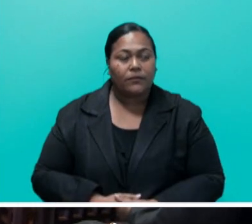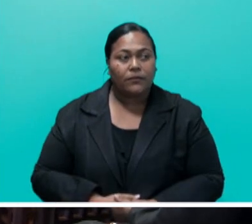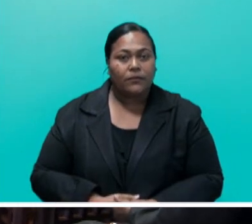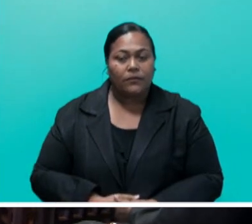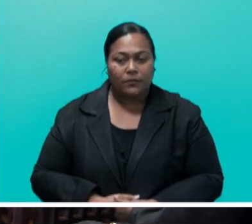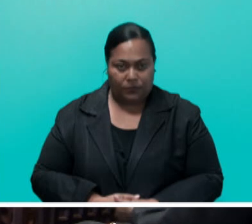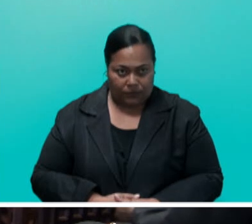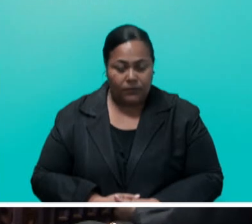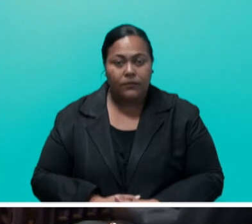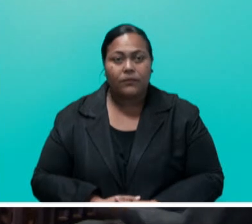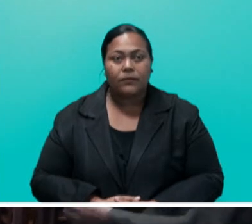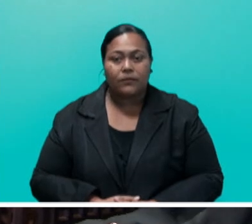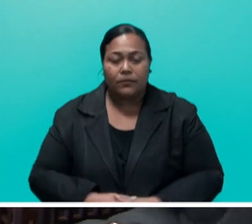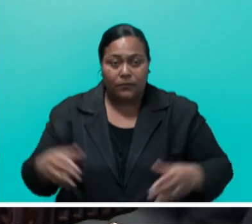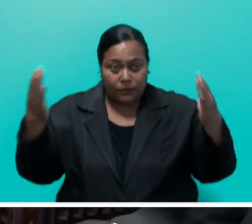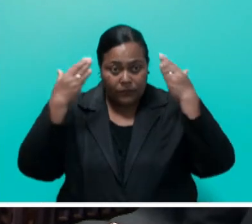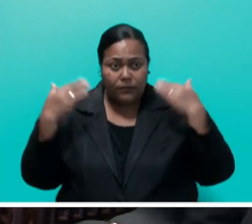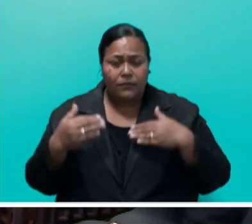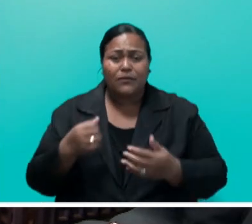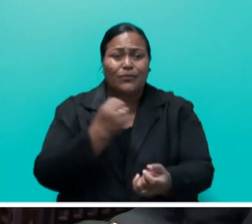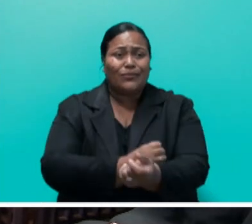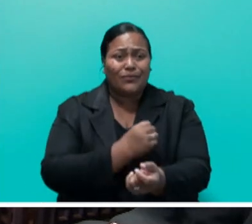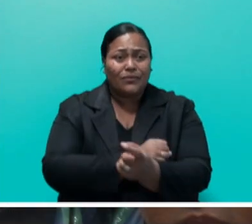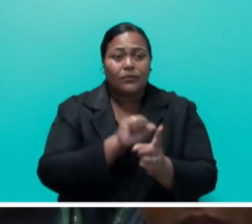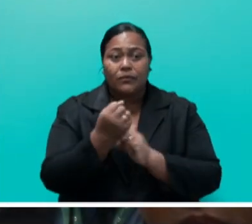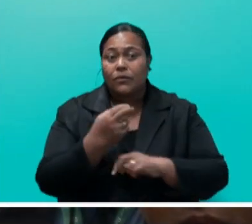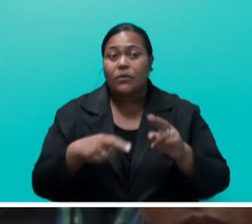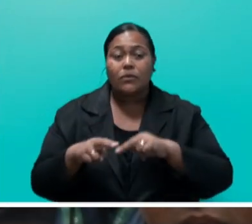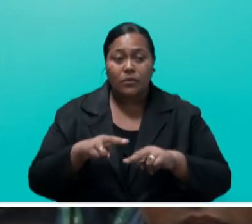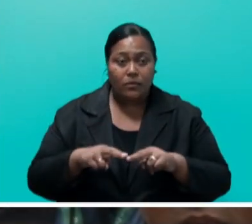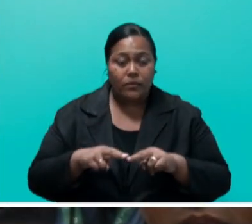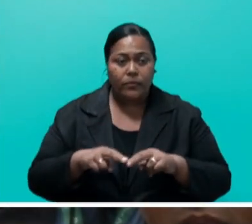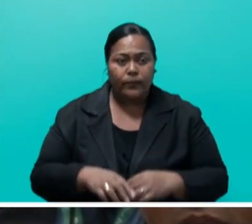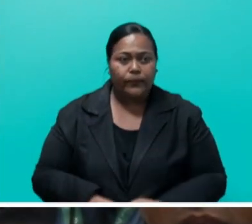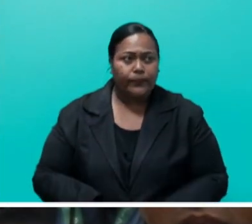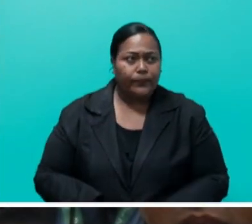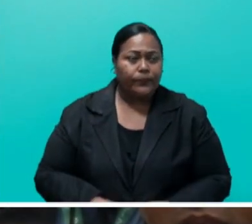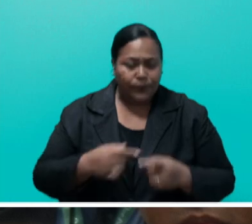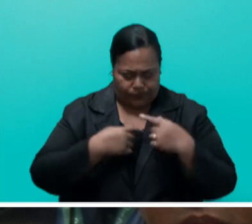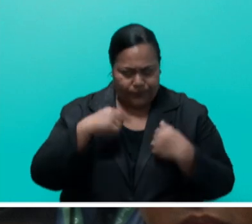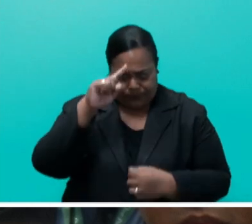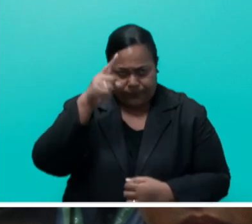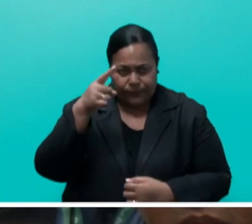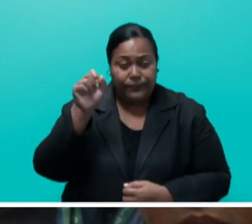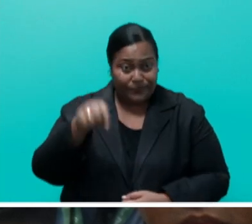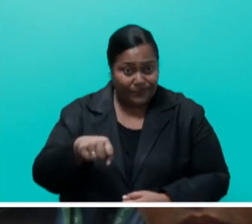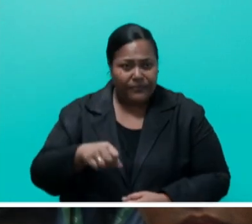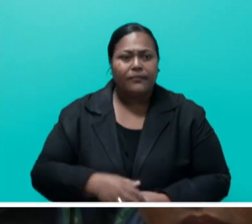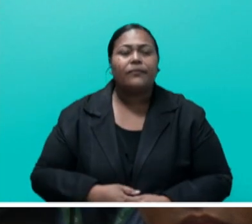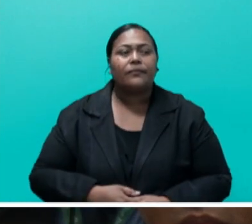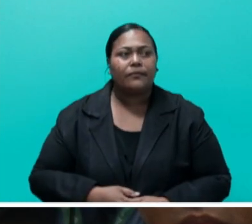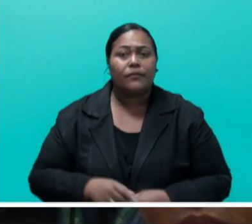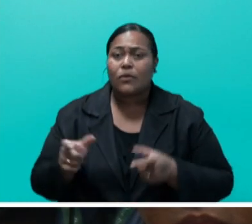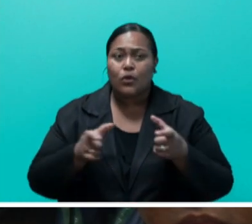Speaker, the drug situation in Fiji, as we understand it, is controlled